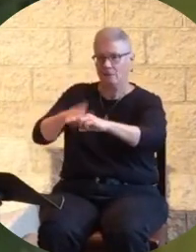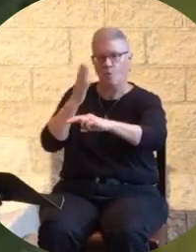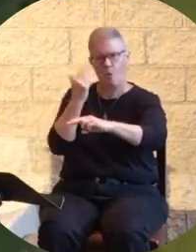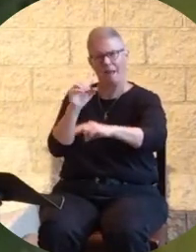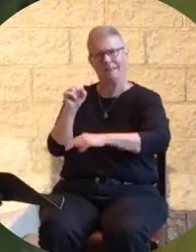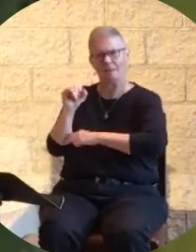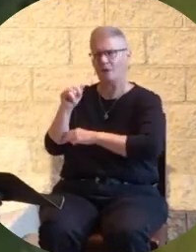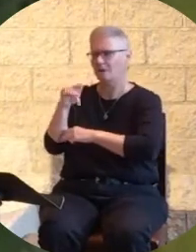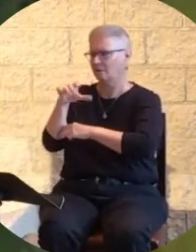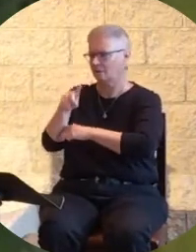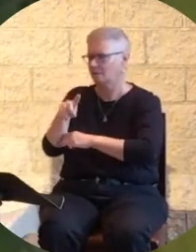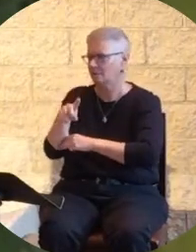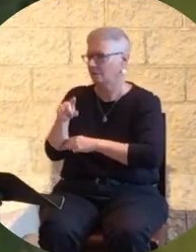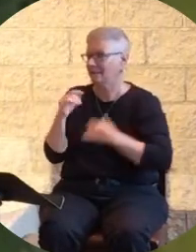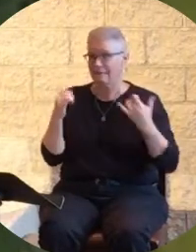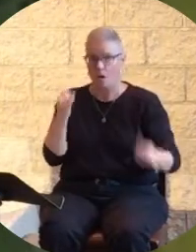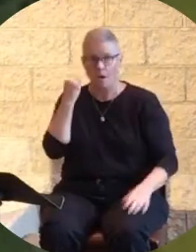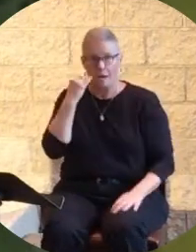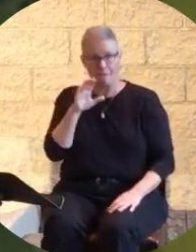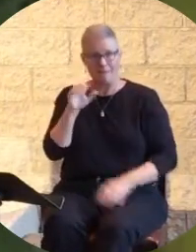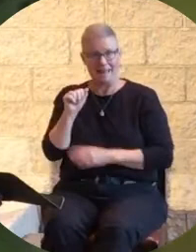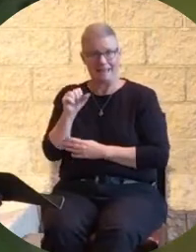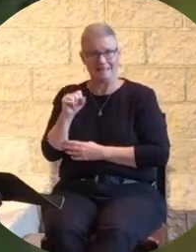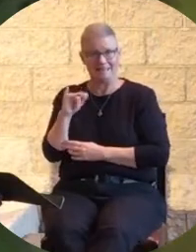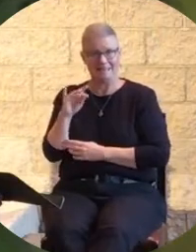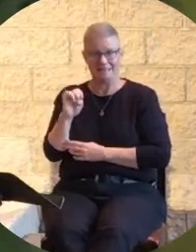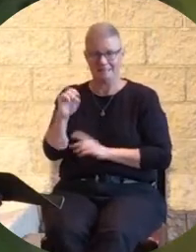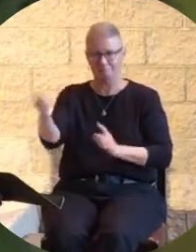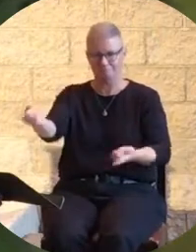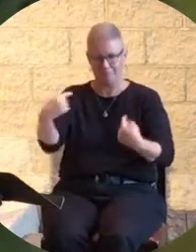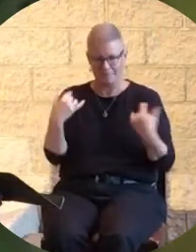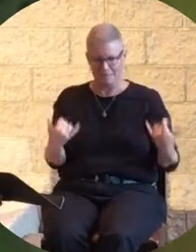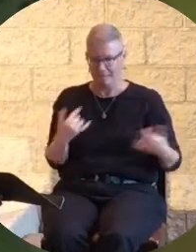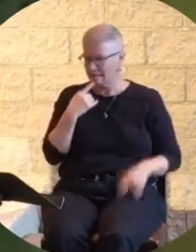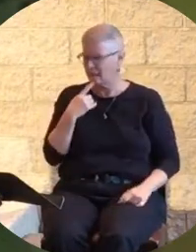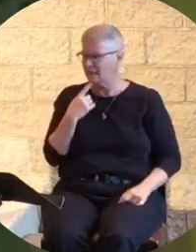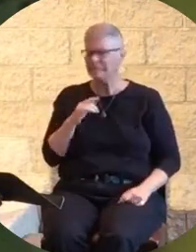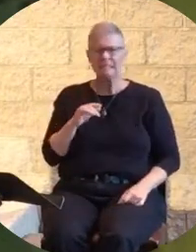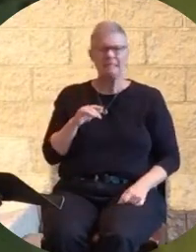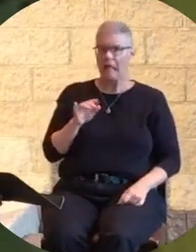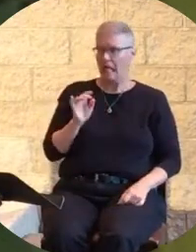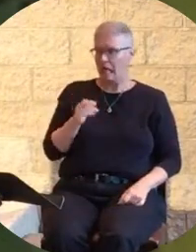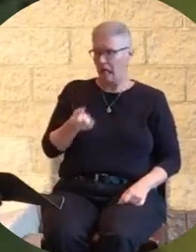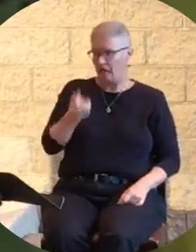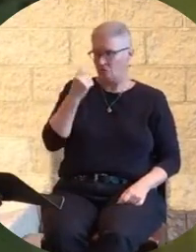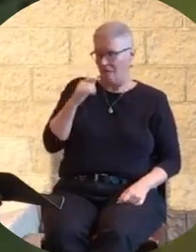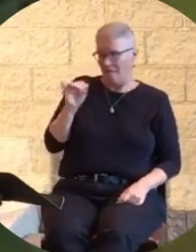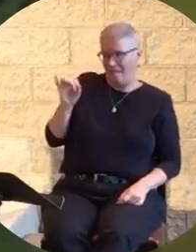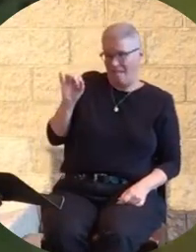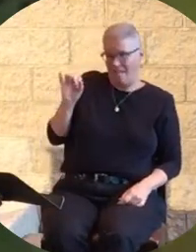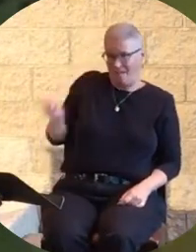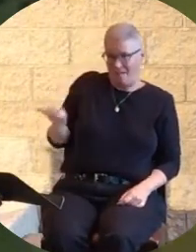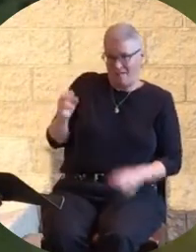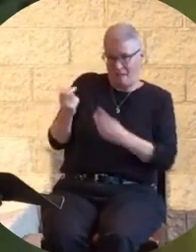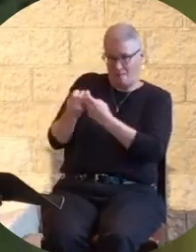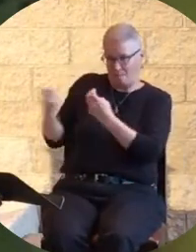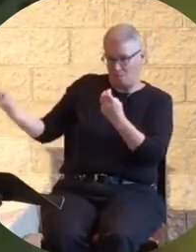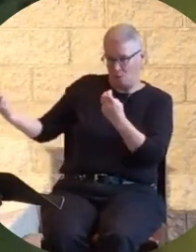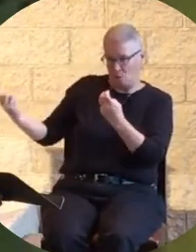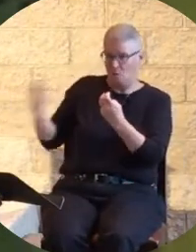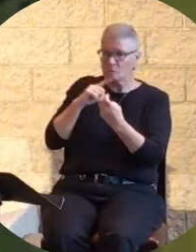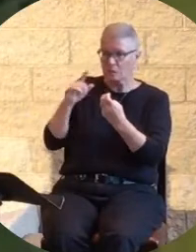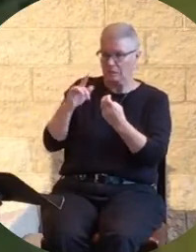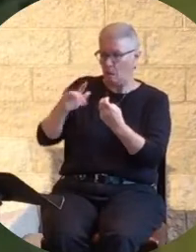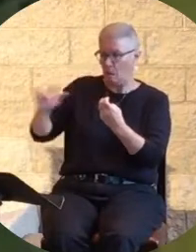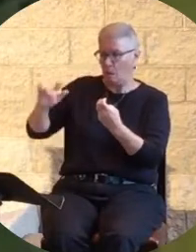Now, if Cassidy were to walk in here today and say, you know what, I understand that that pew really is just a lot of empty space with some monoclues,